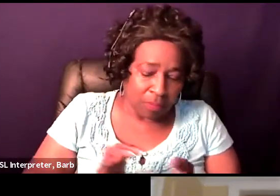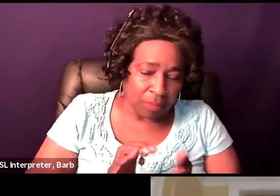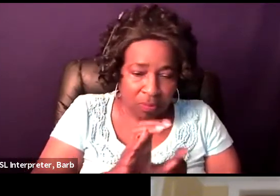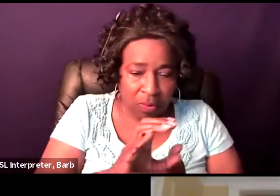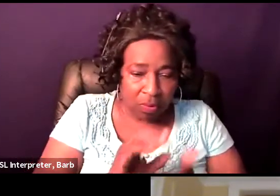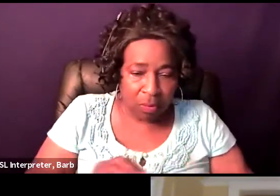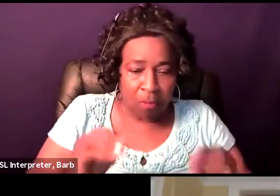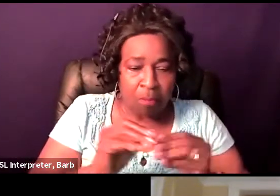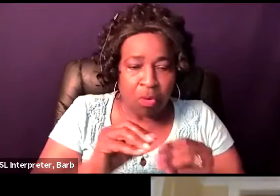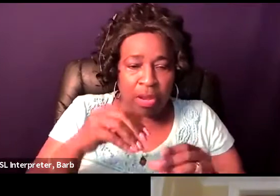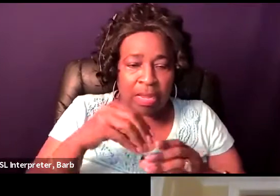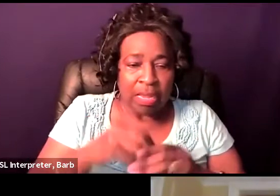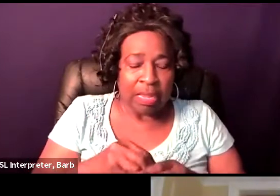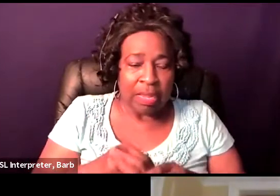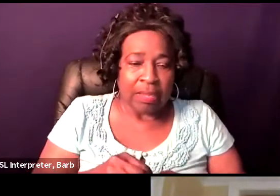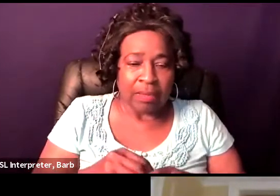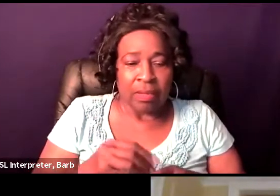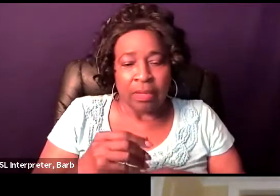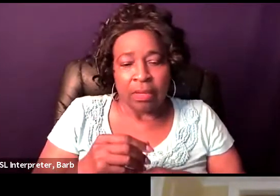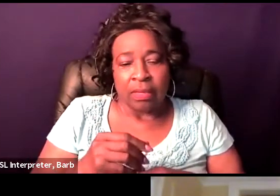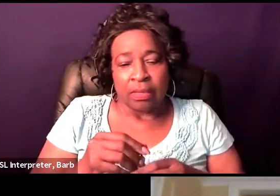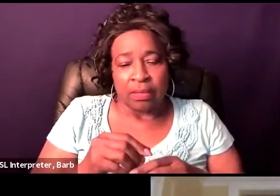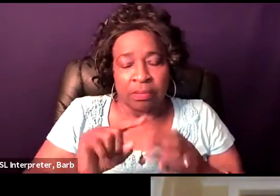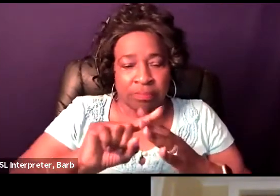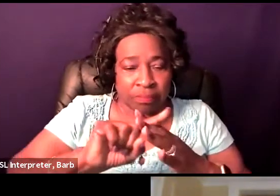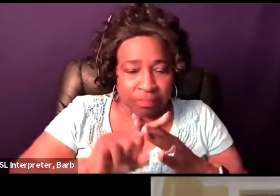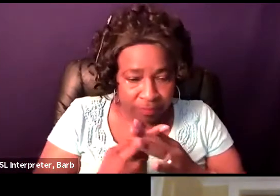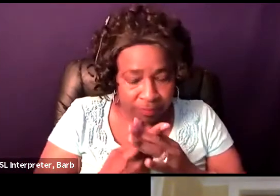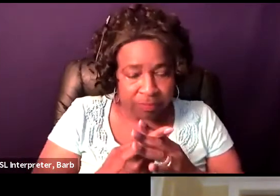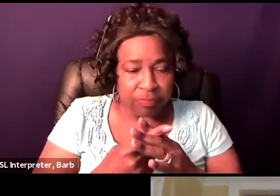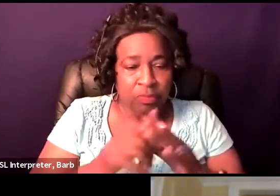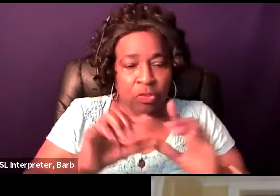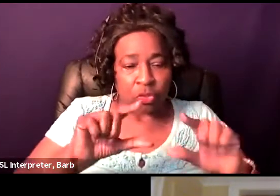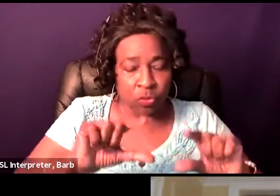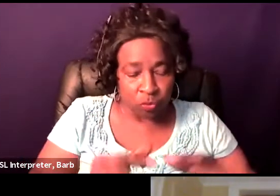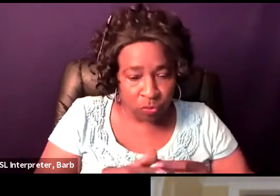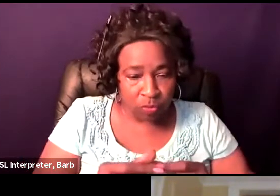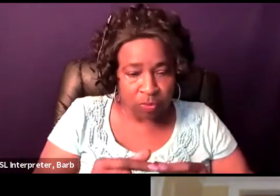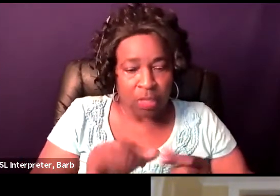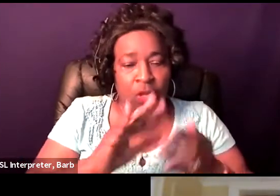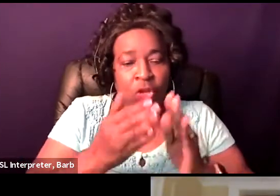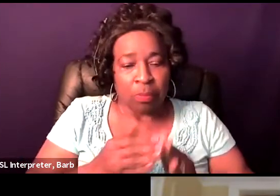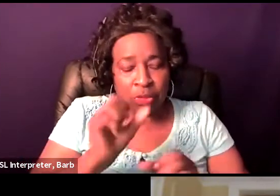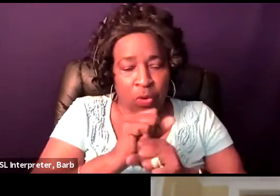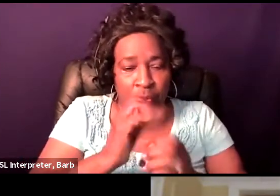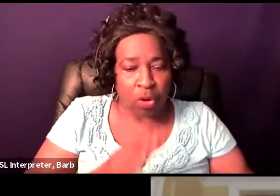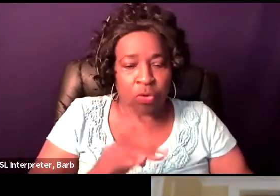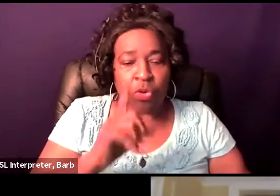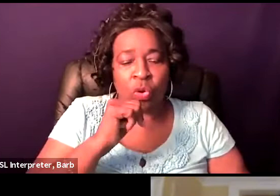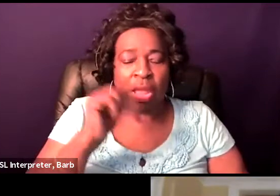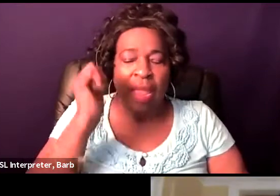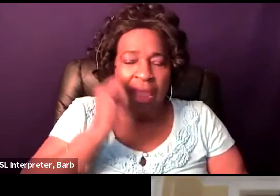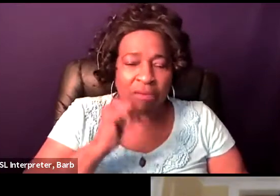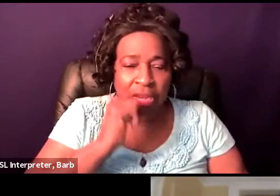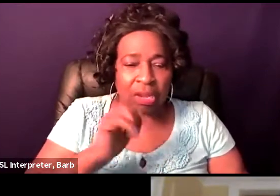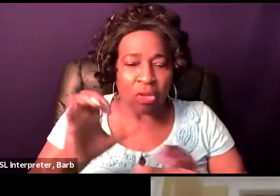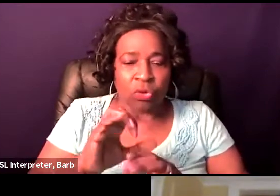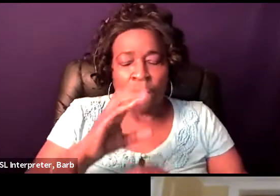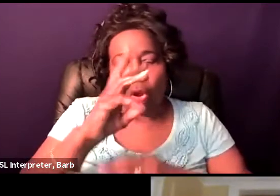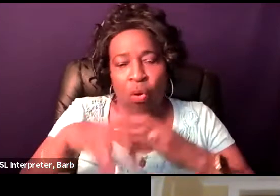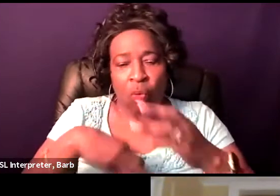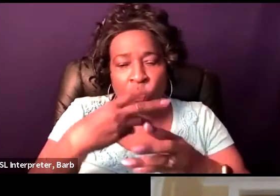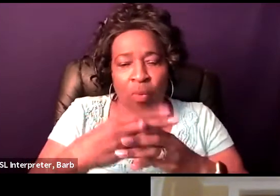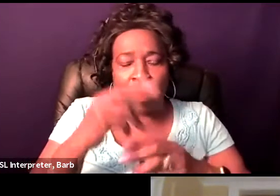in grassroots movements and community workers who every day are world building, who are doing it, you know, and